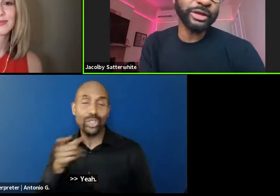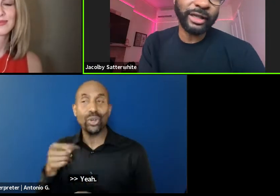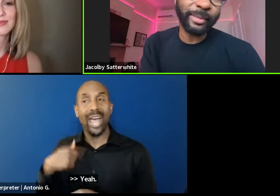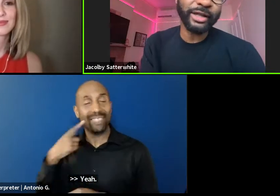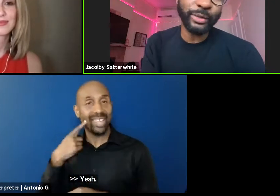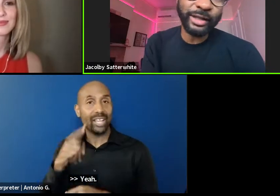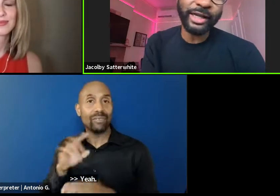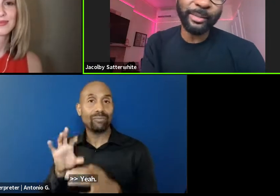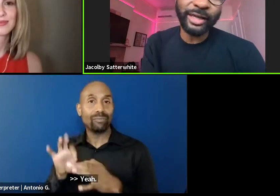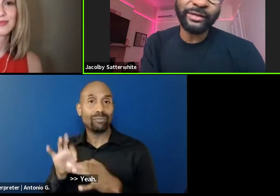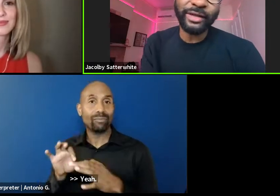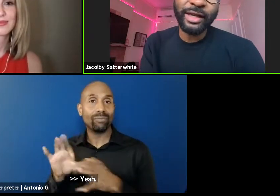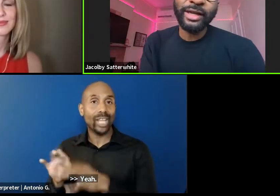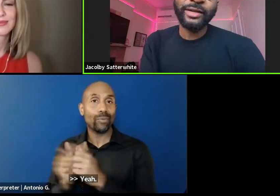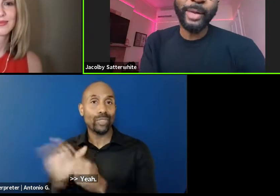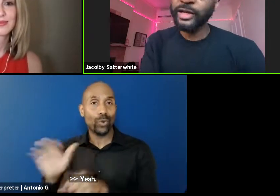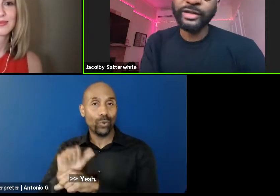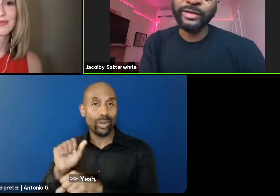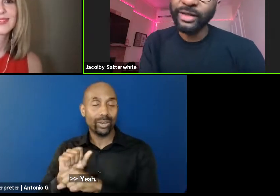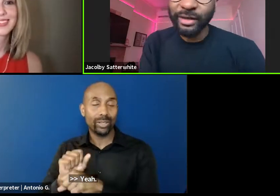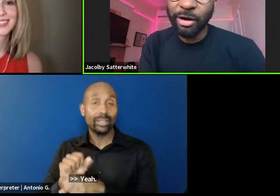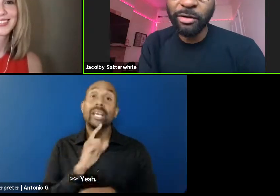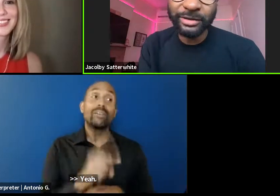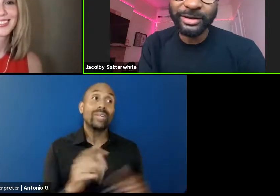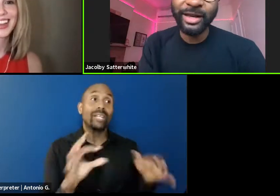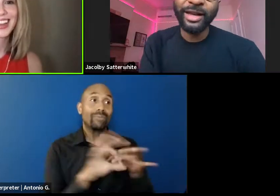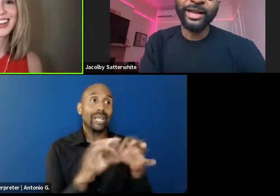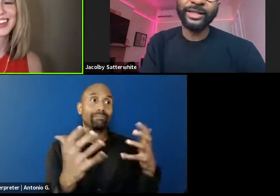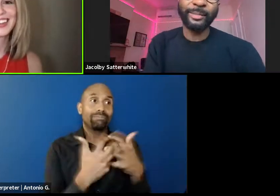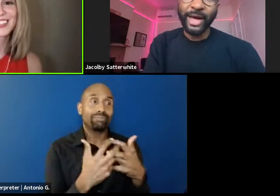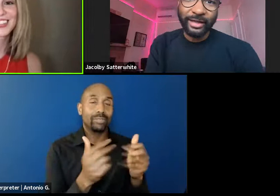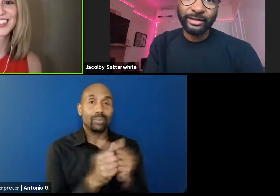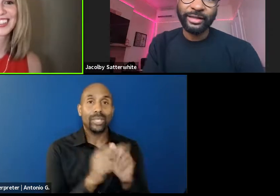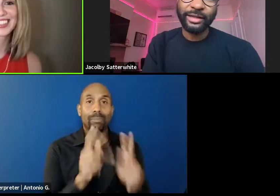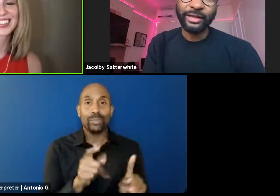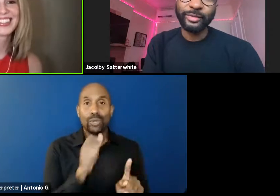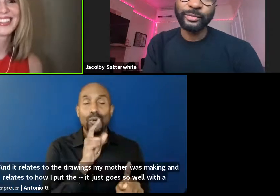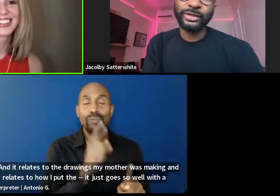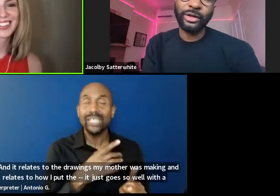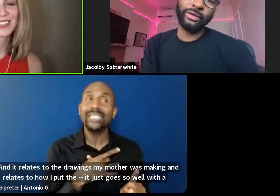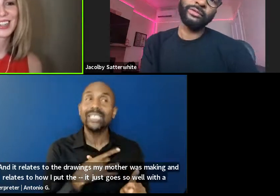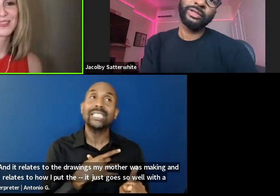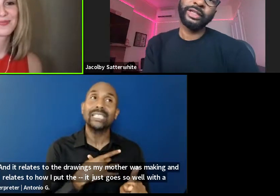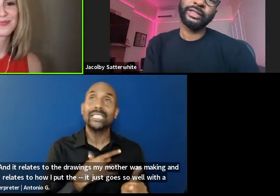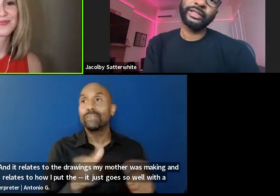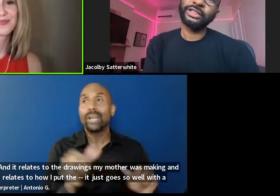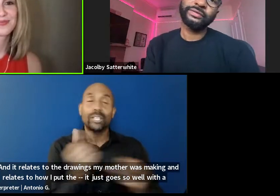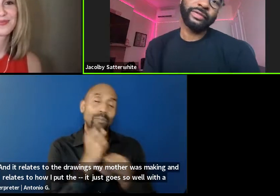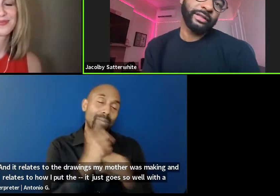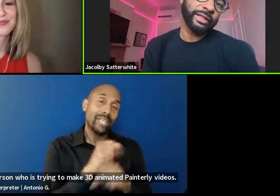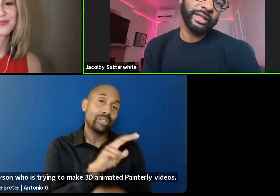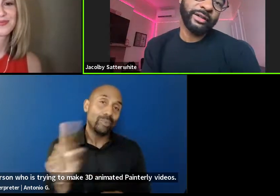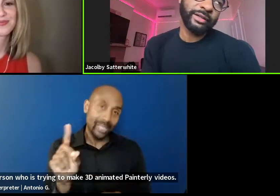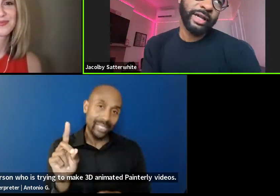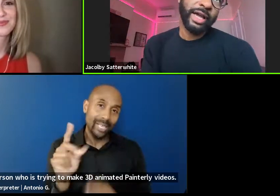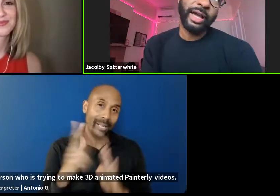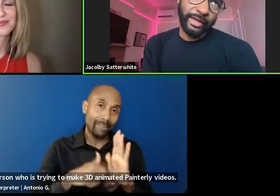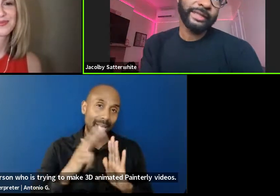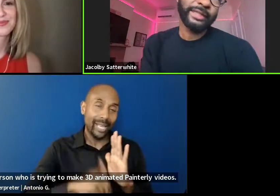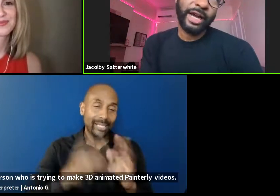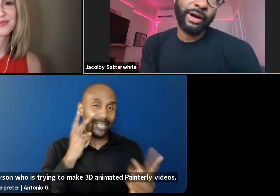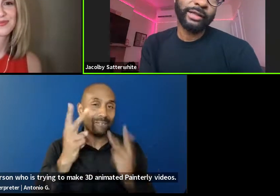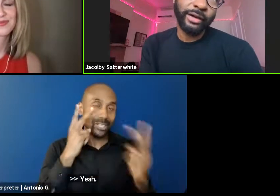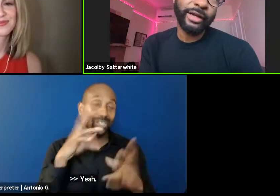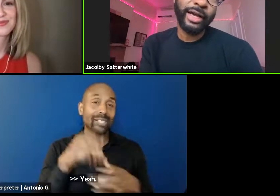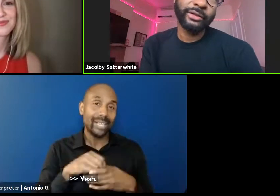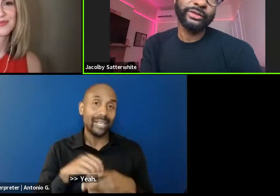person who's trying to make 3D animated painterly videos in Maya. It just felt, you know, and